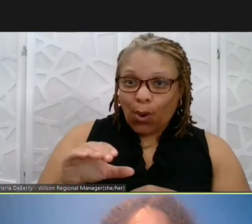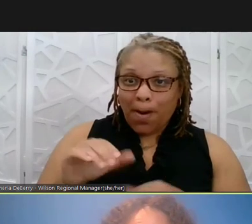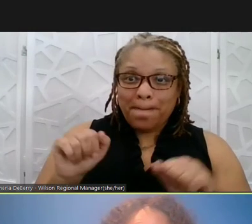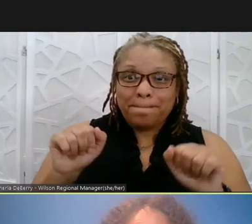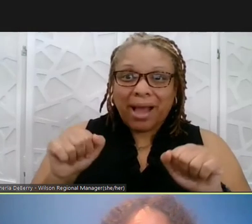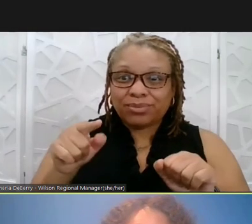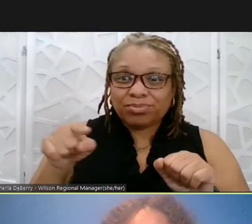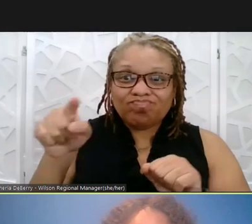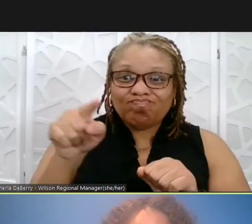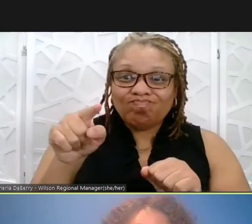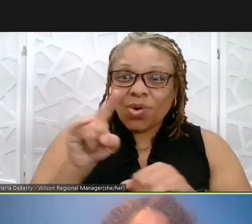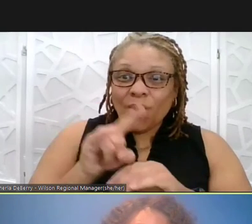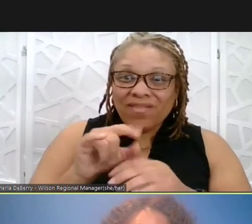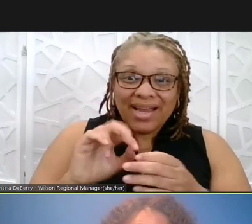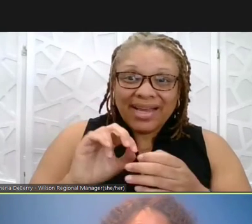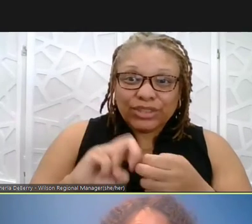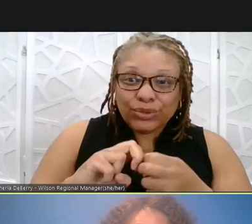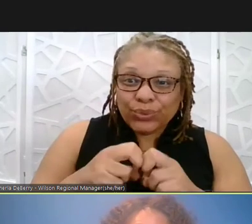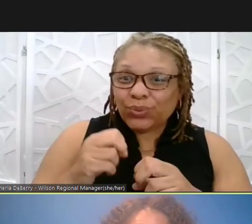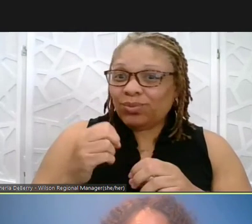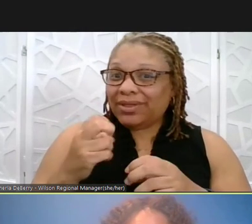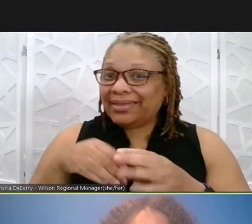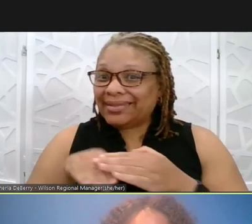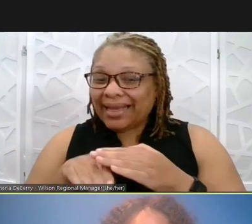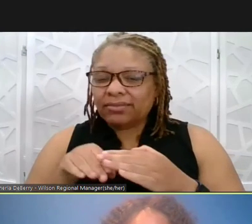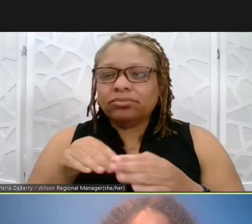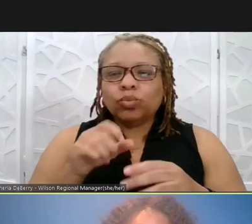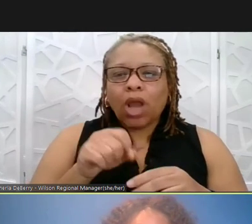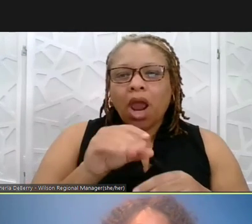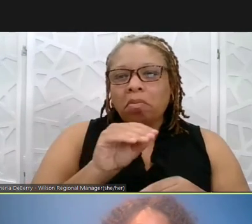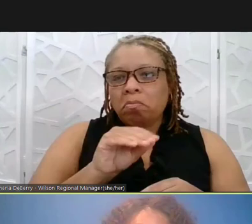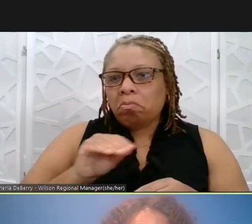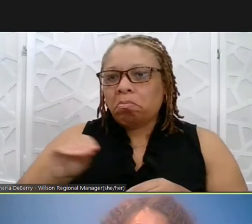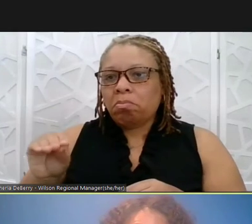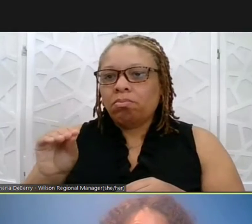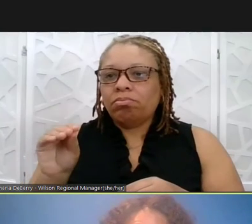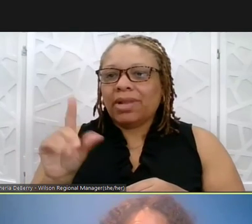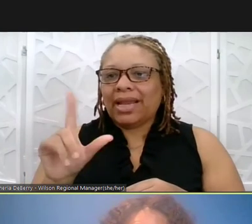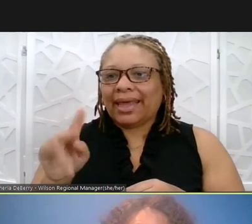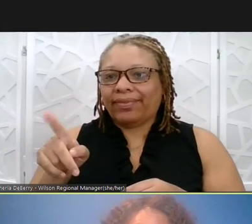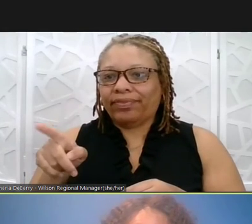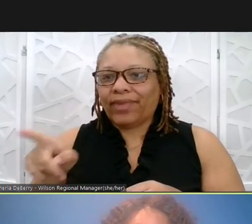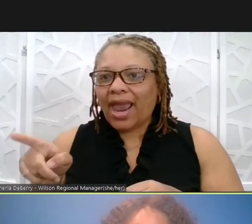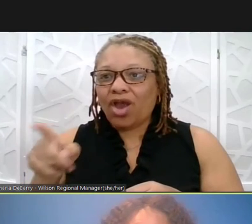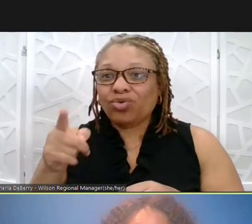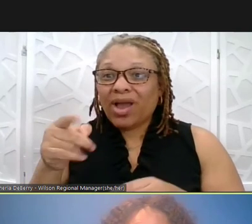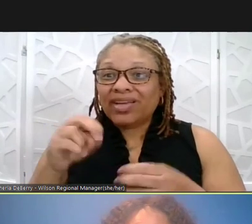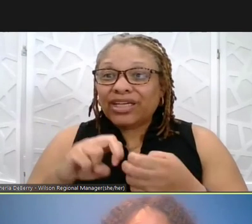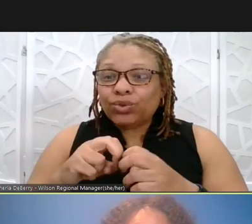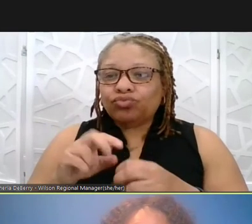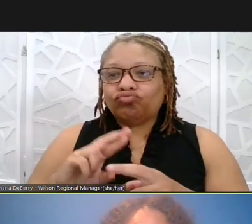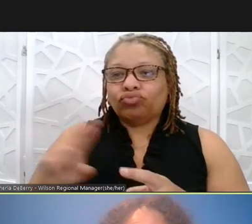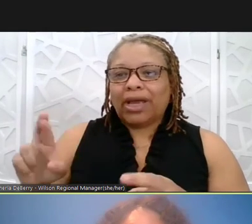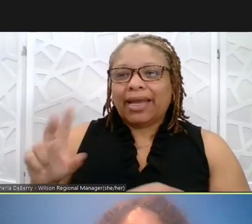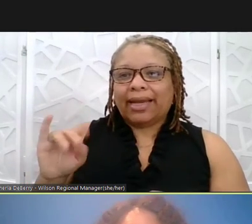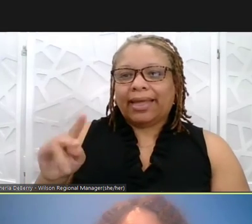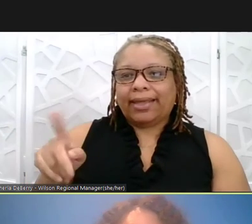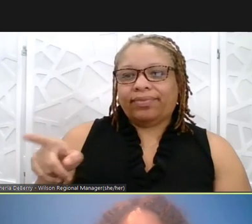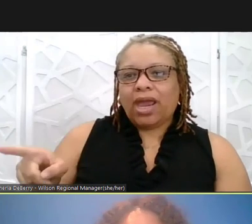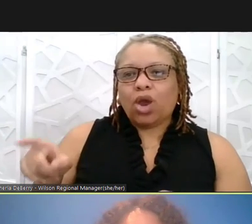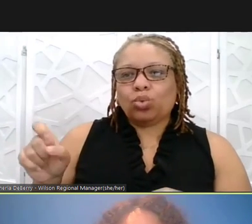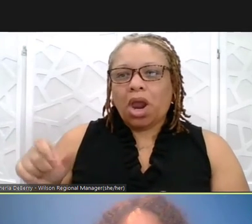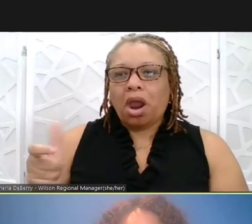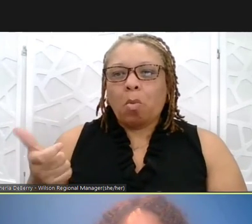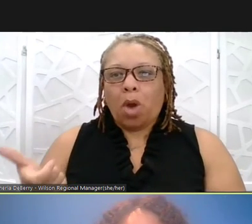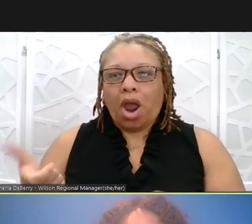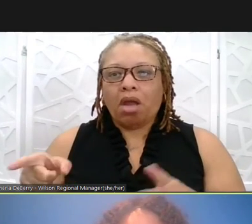If you know that it's on Zoom and there may be some issues, then you may want to put a link there in a